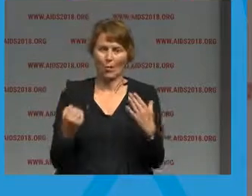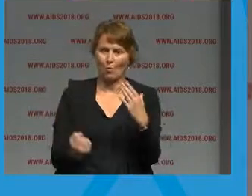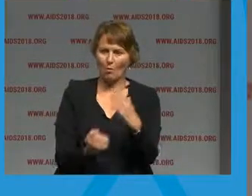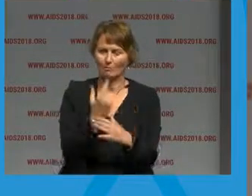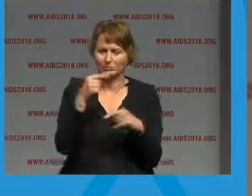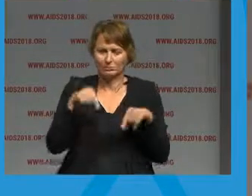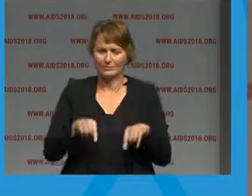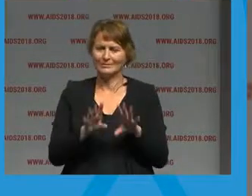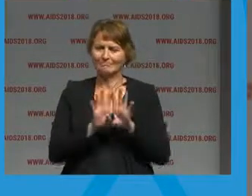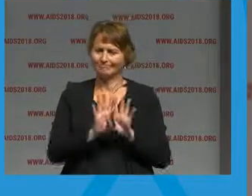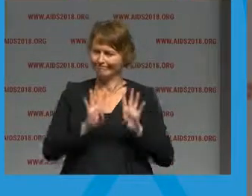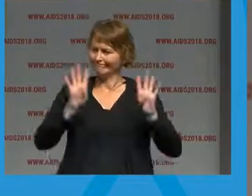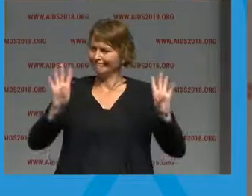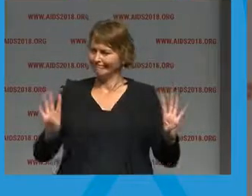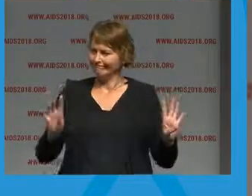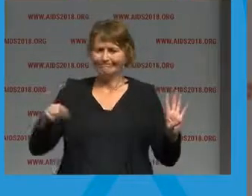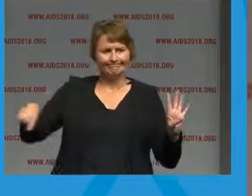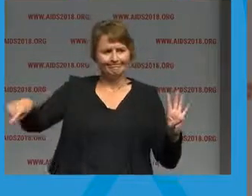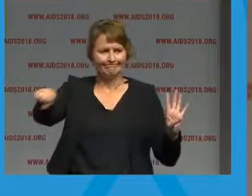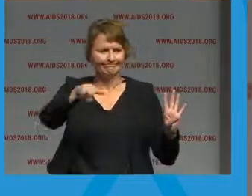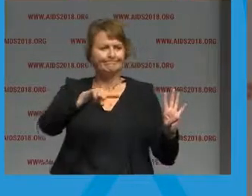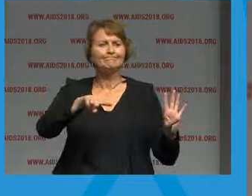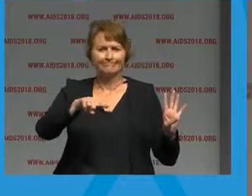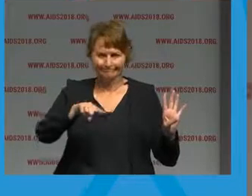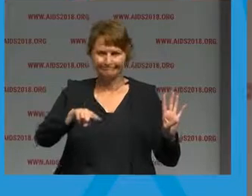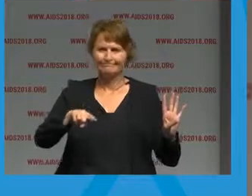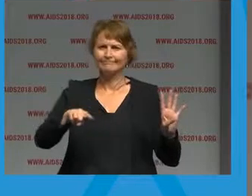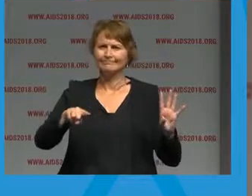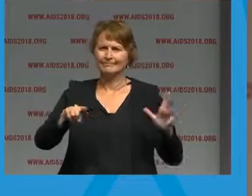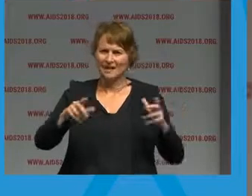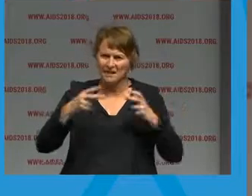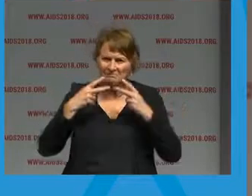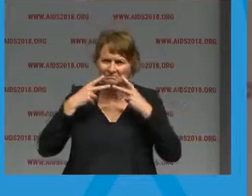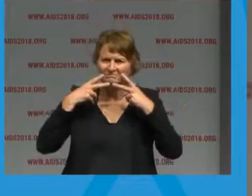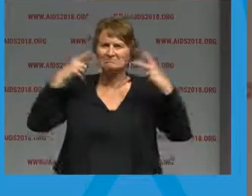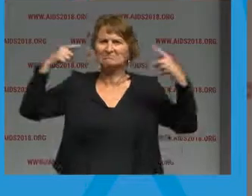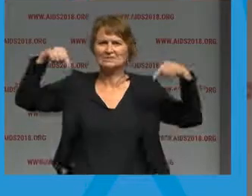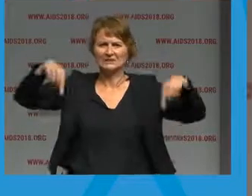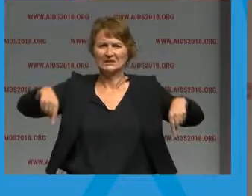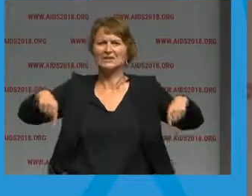opportunity to have our voice heard in the TB session.